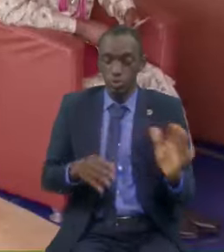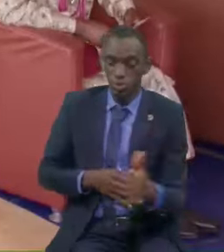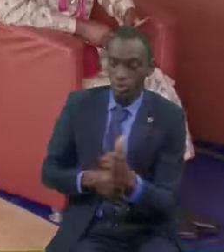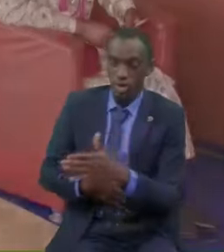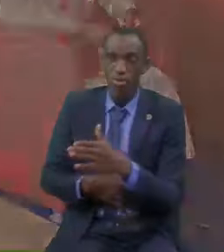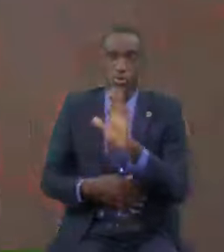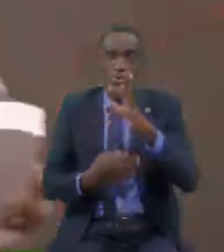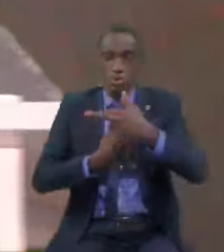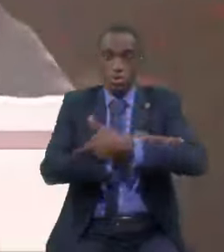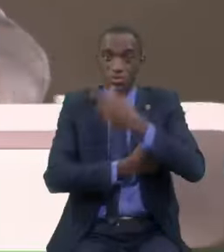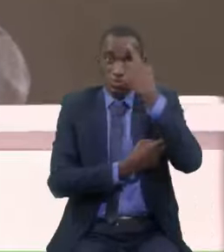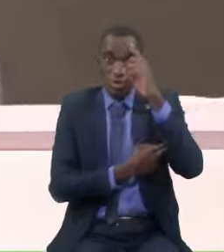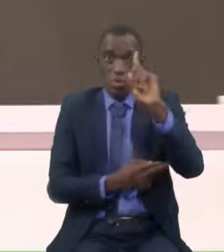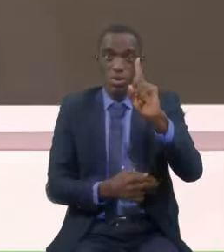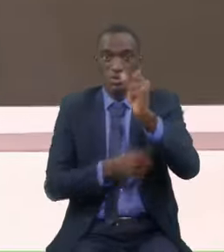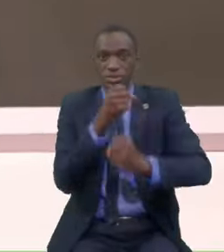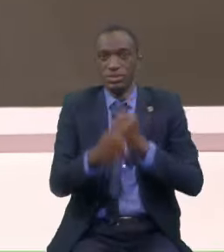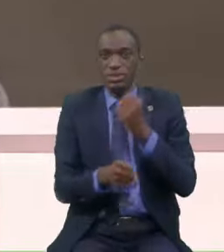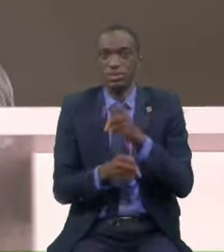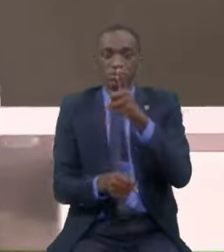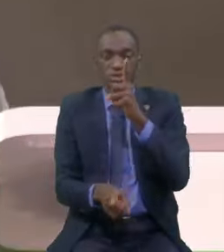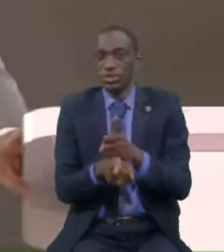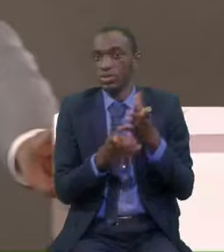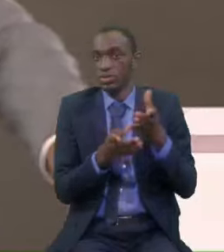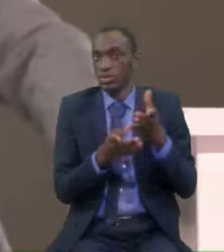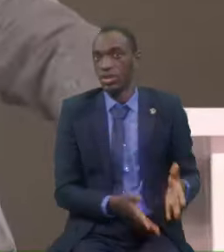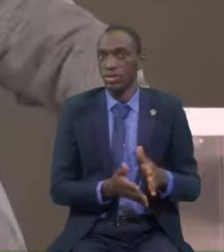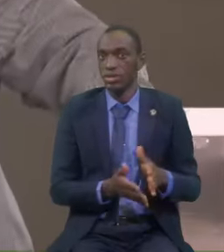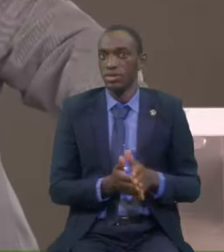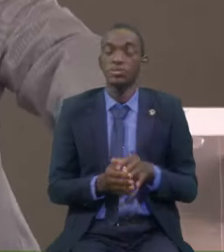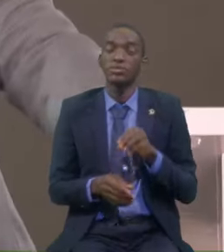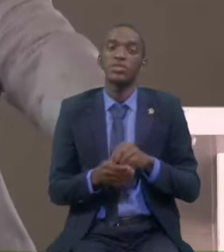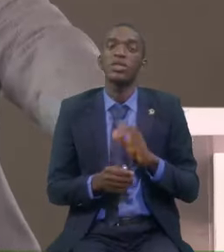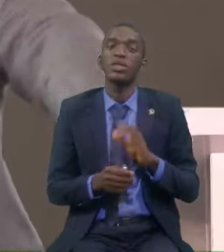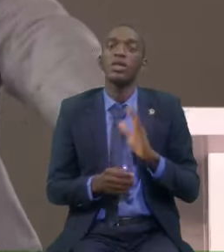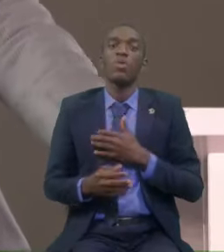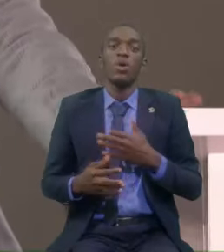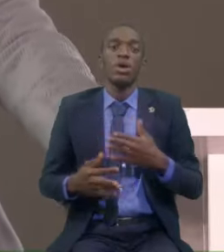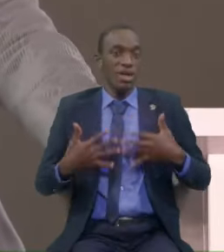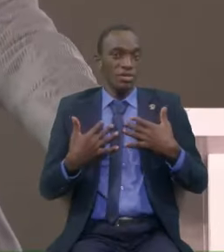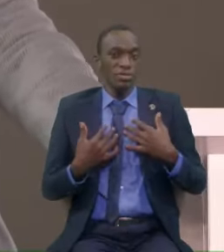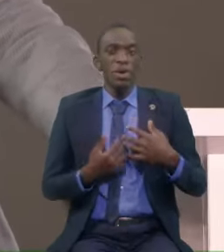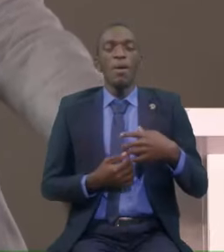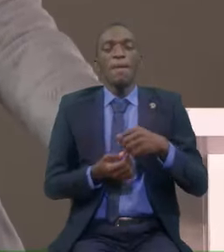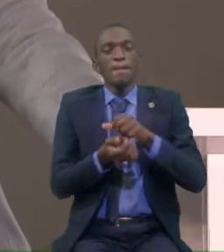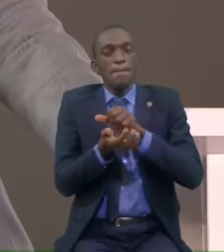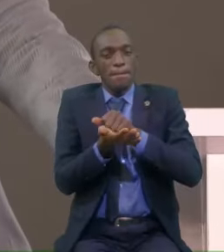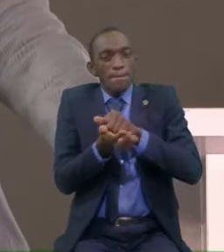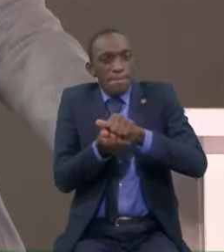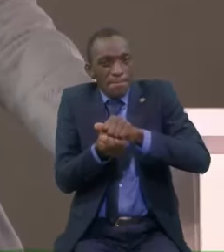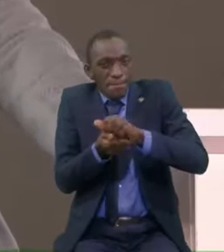there in our lives, purging. Is it taking place every day?